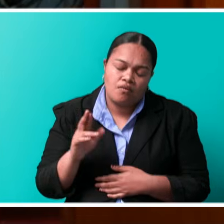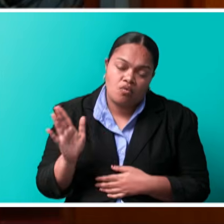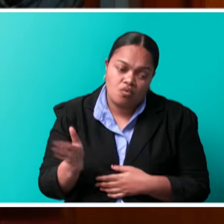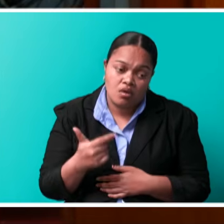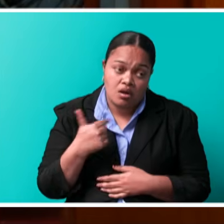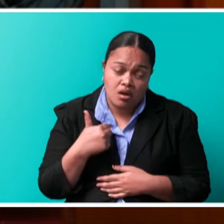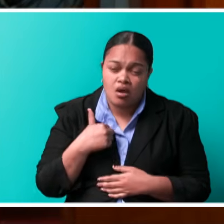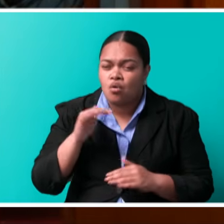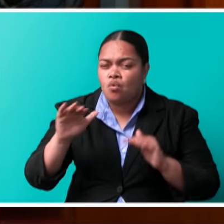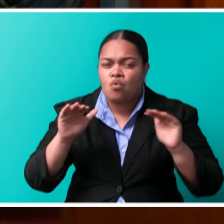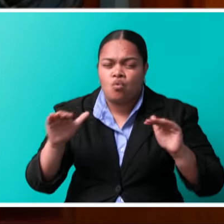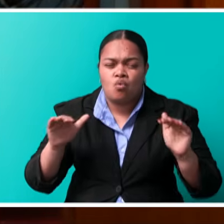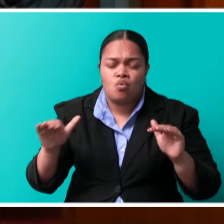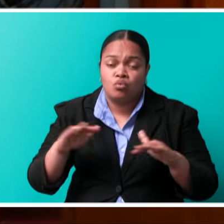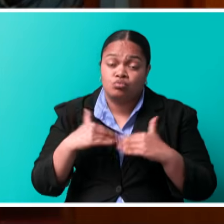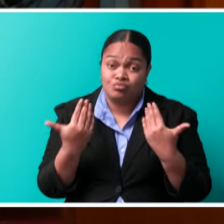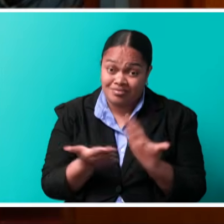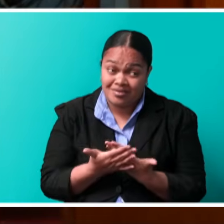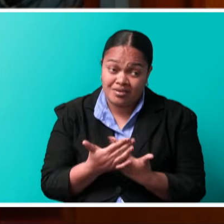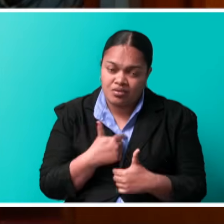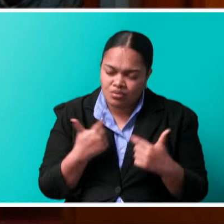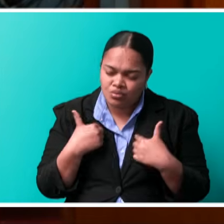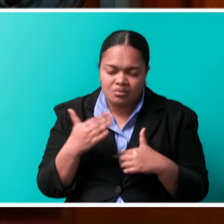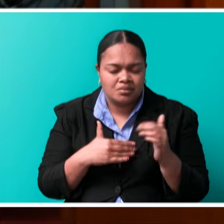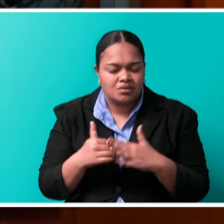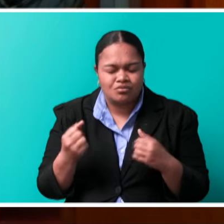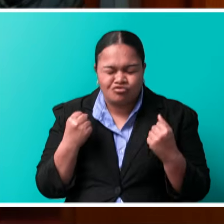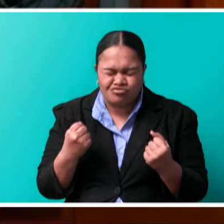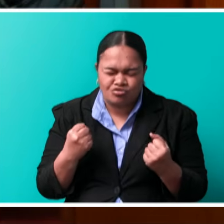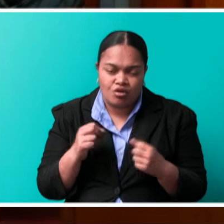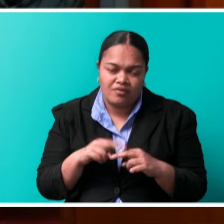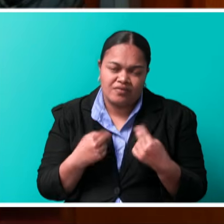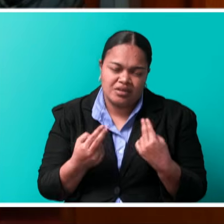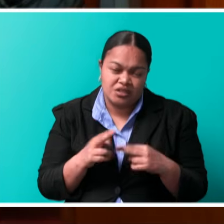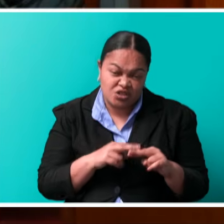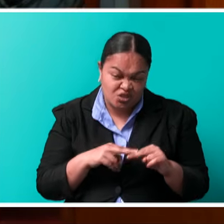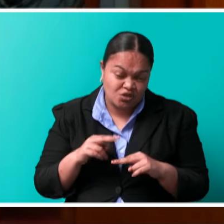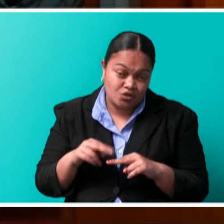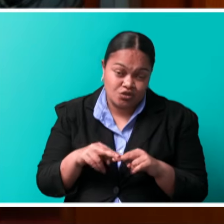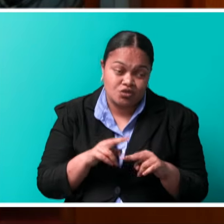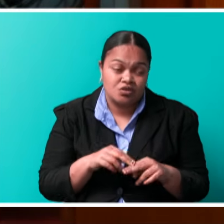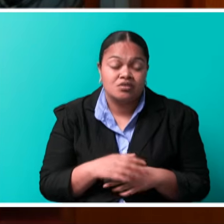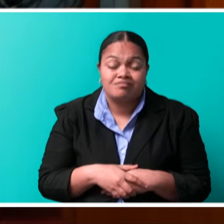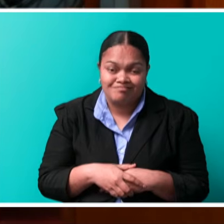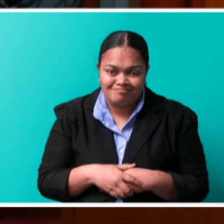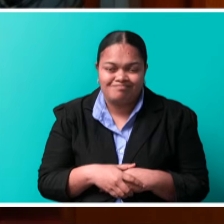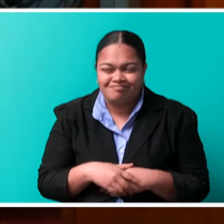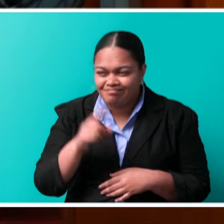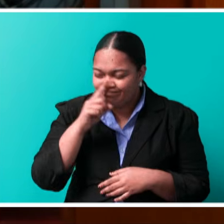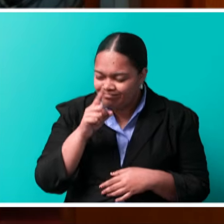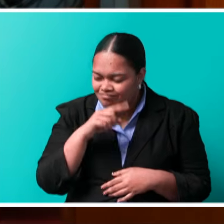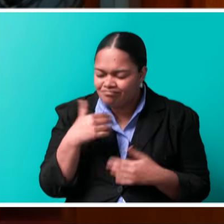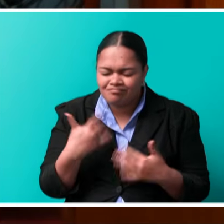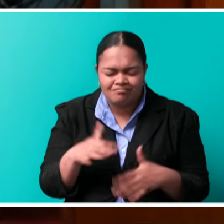I call that together we build a stronger Fiji, one that protects its people, honors